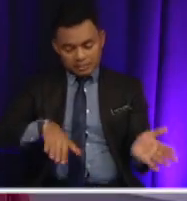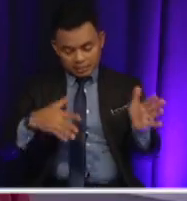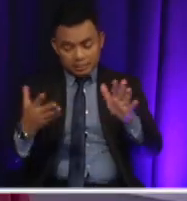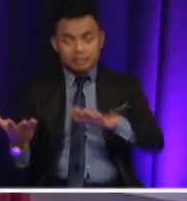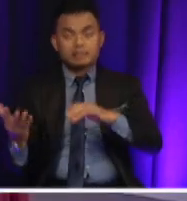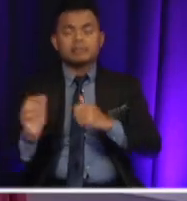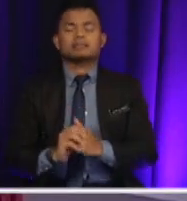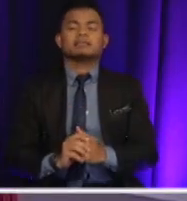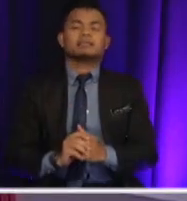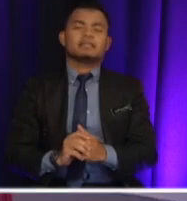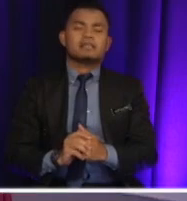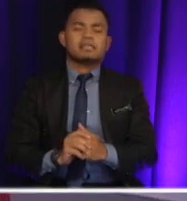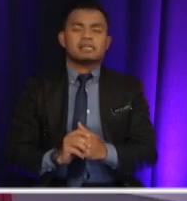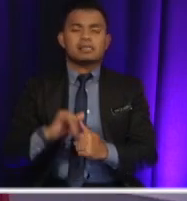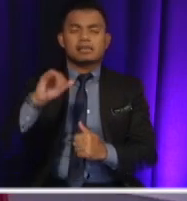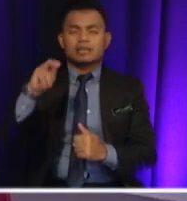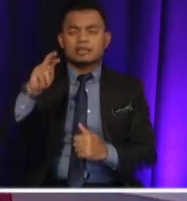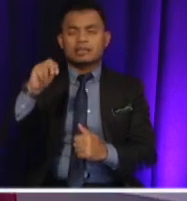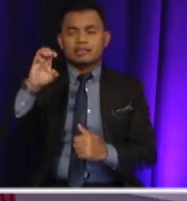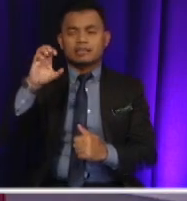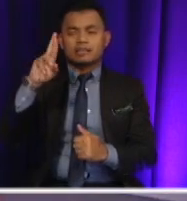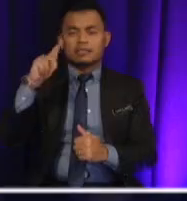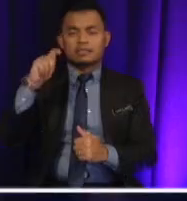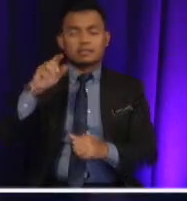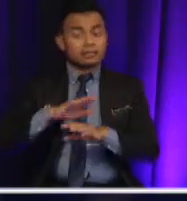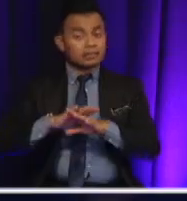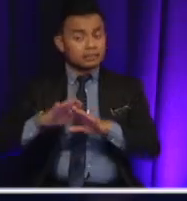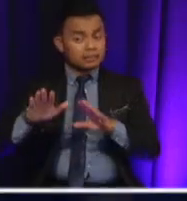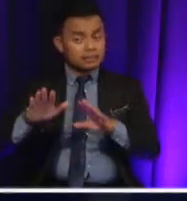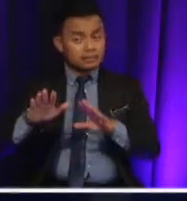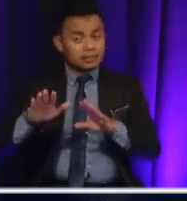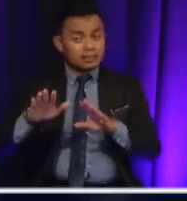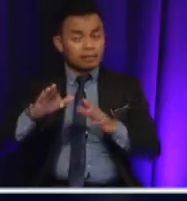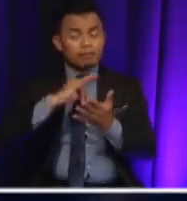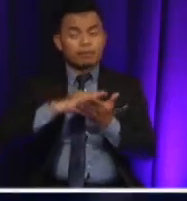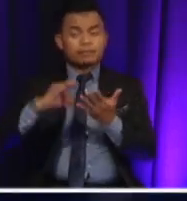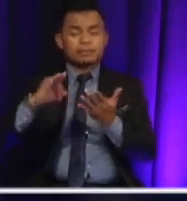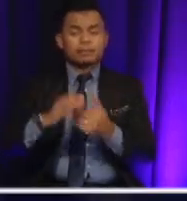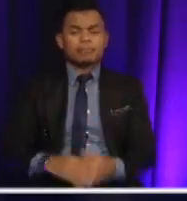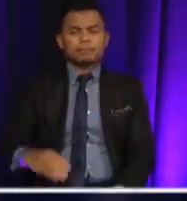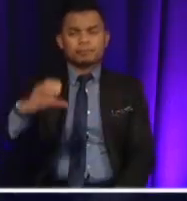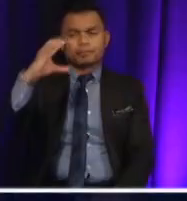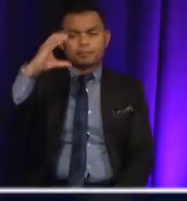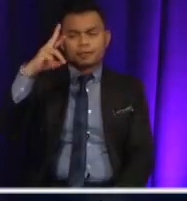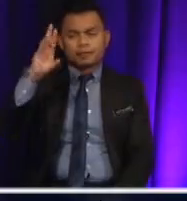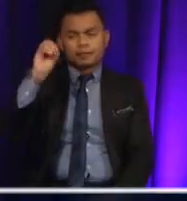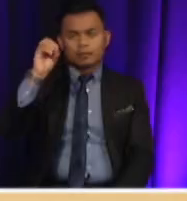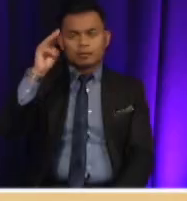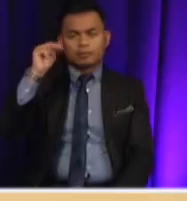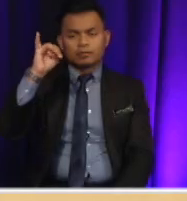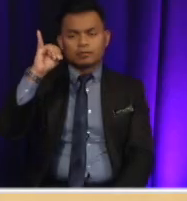carburetor means the carburetor is not functioning anymore. Okay. Okay. And the last word, chromium, is also related to cars,